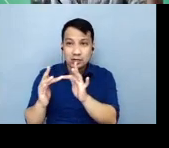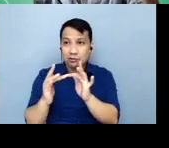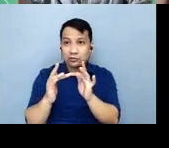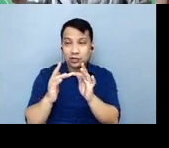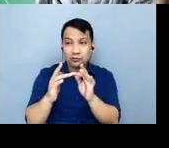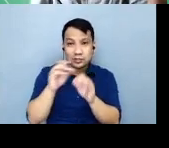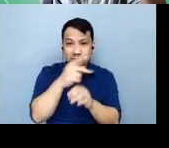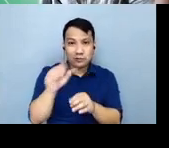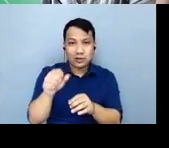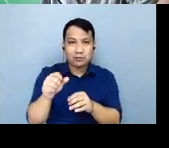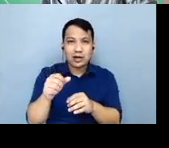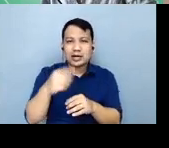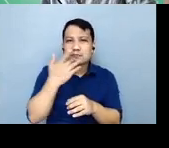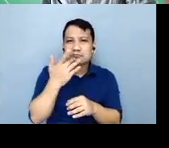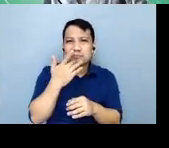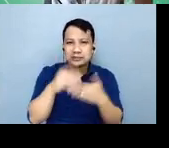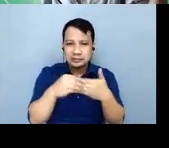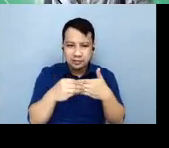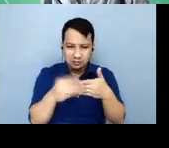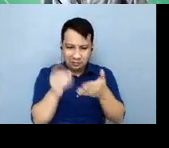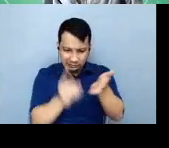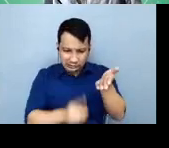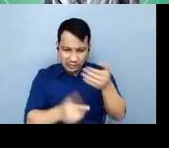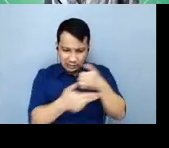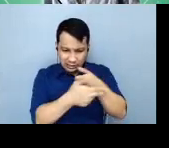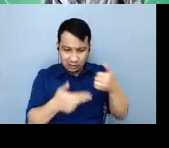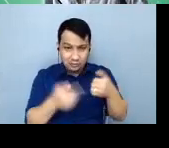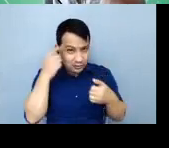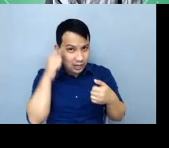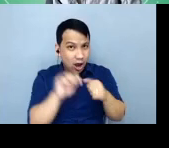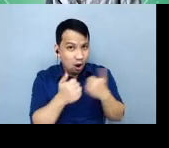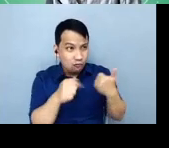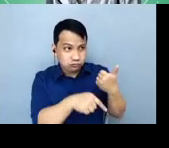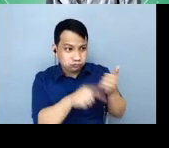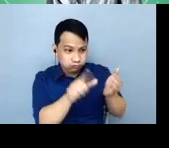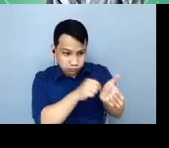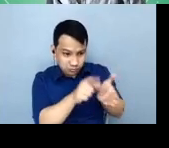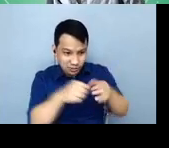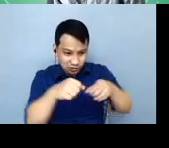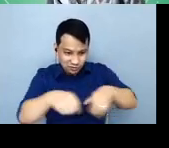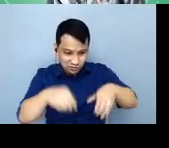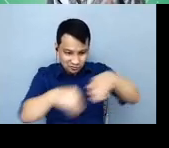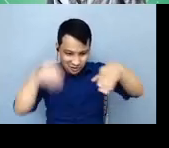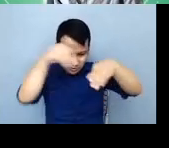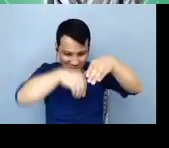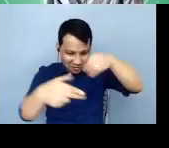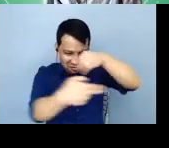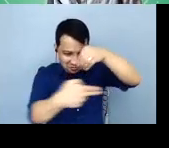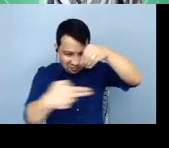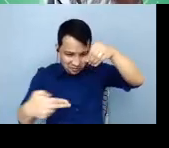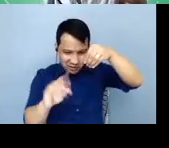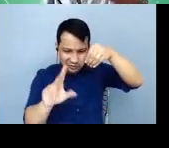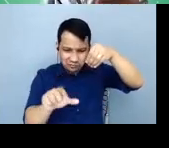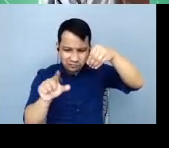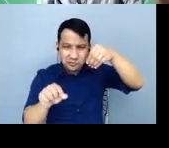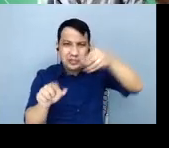you that plastic bag with a design on it? Do many people think about how did they print this? How much resources were